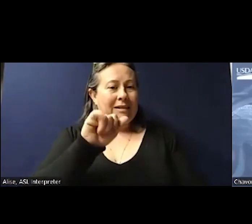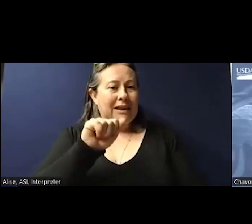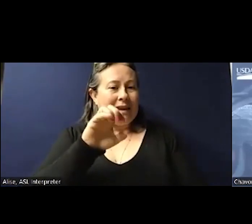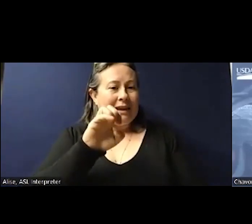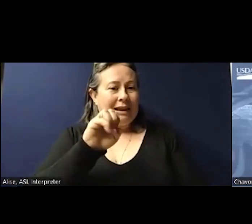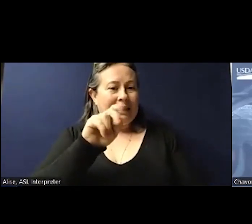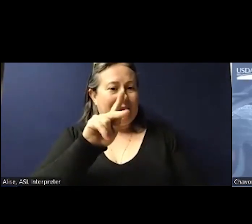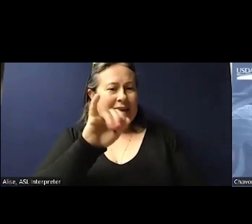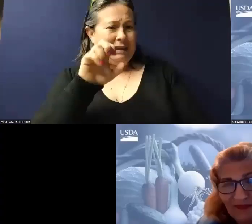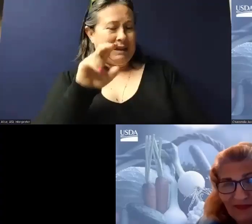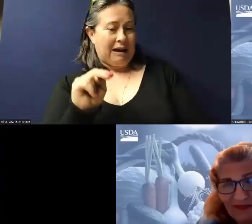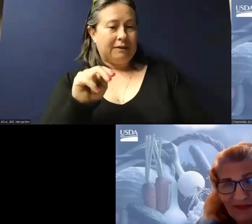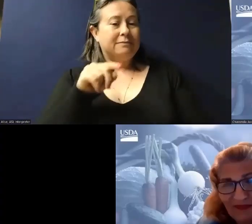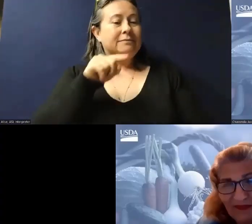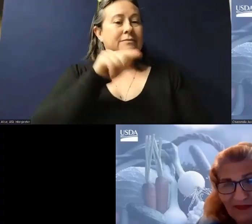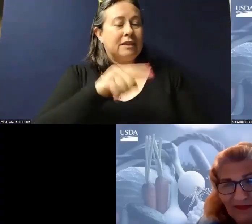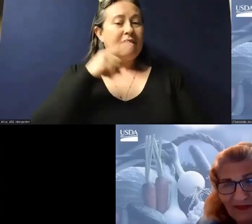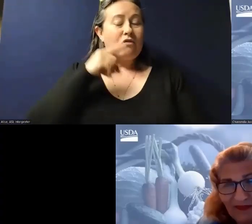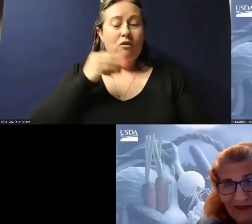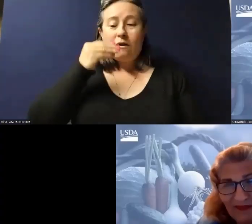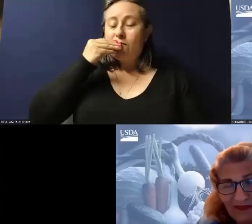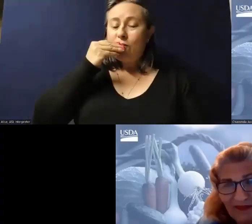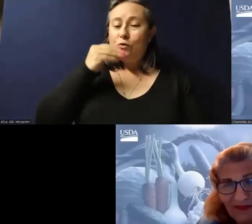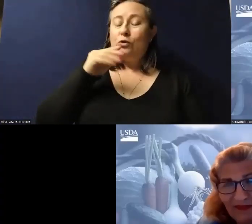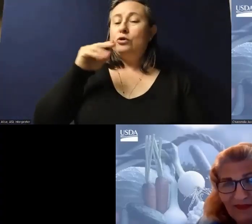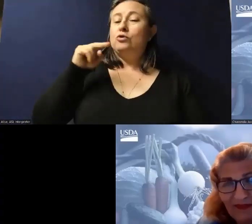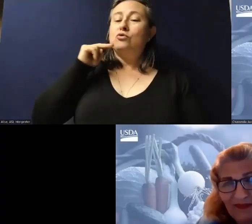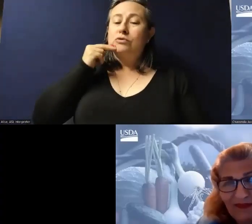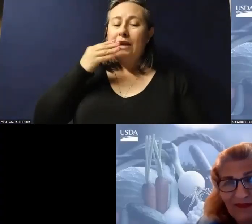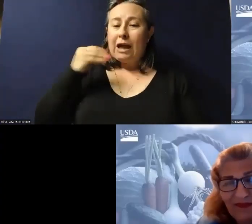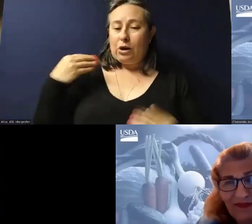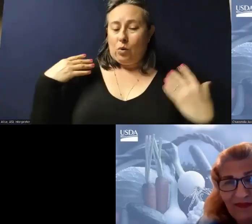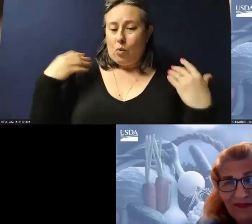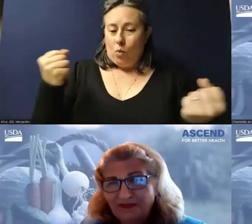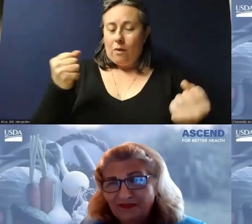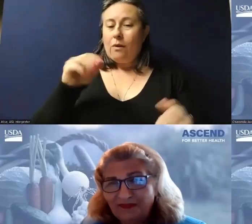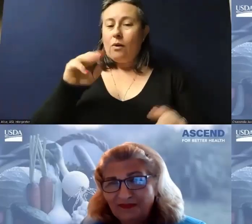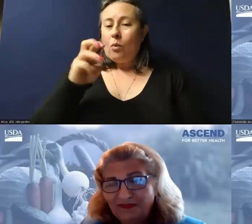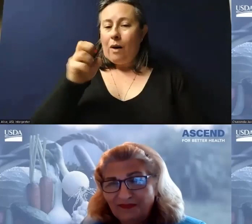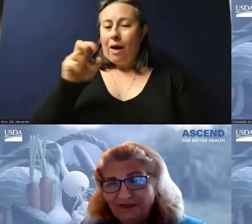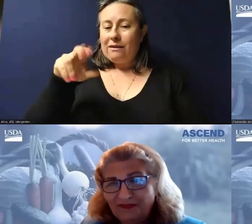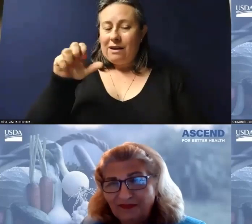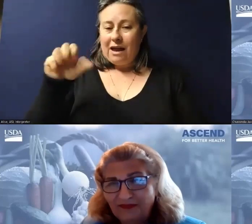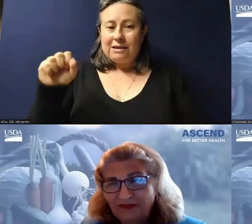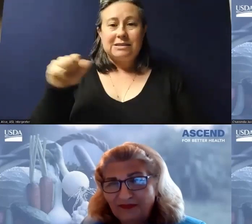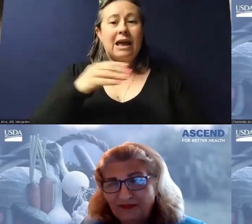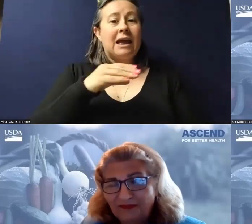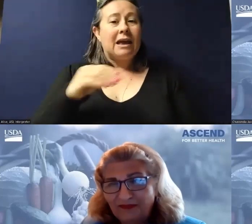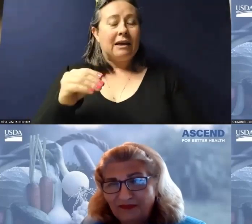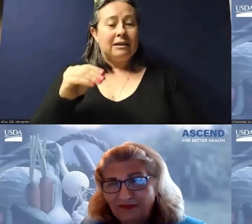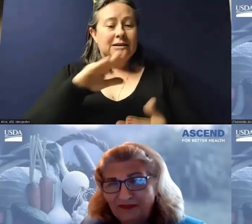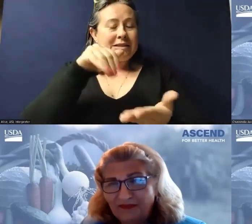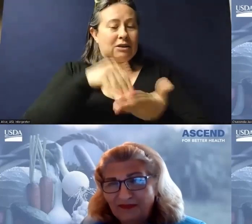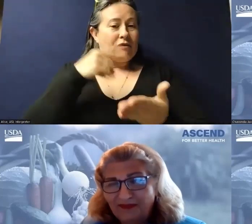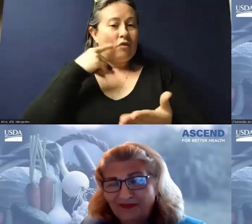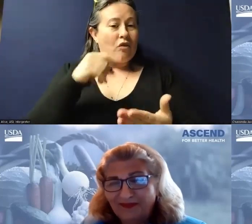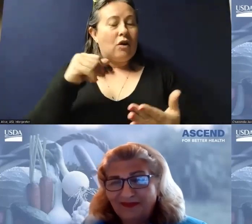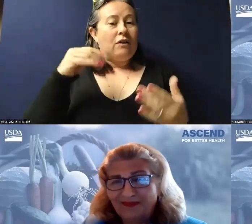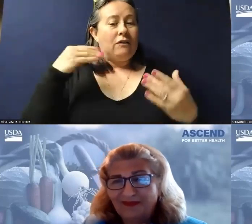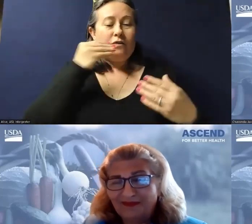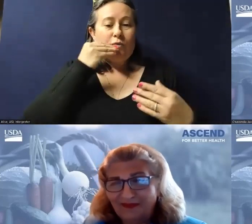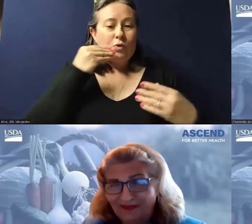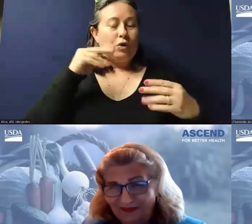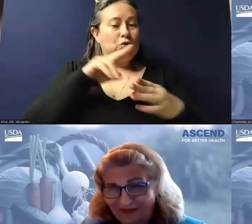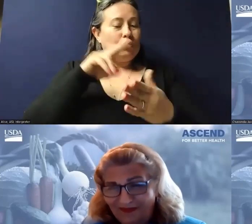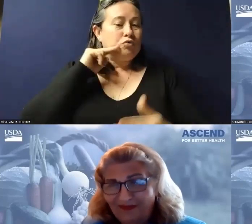Southern University Institute for Food, Nutrition, and Wellness, and director of Center of Excellence for Nutrition, Health, Wellness, and